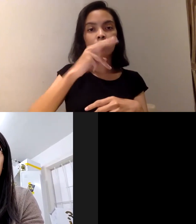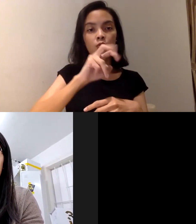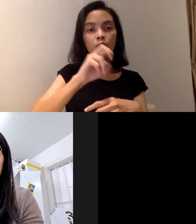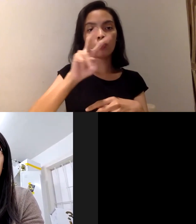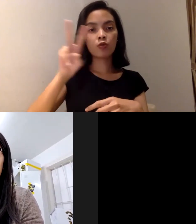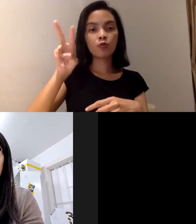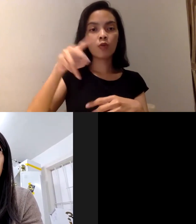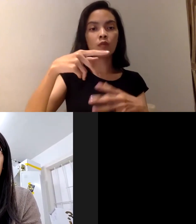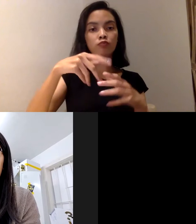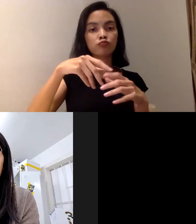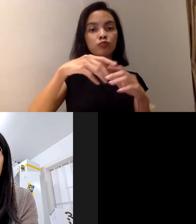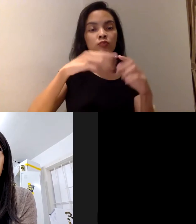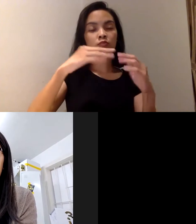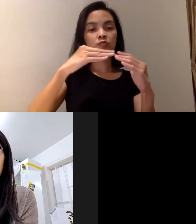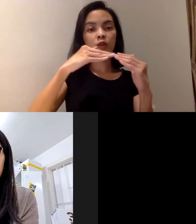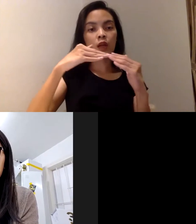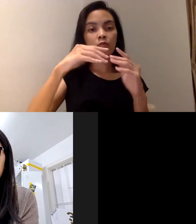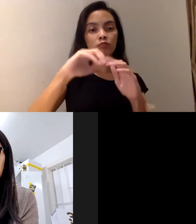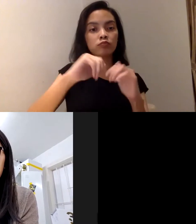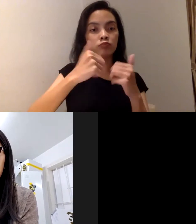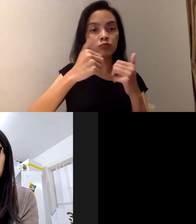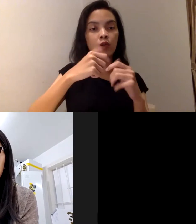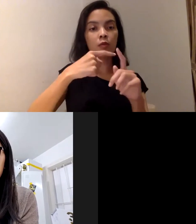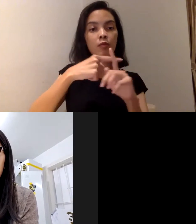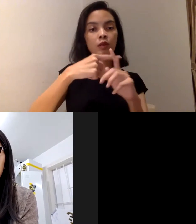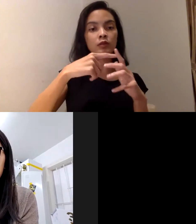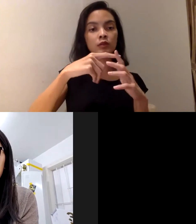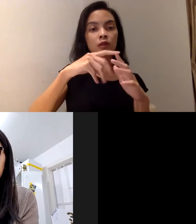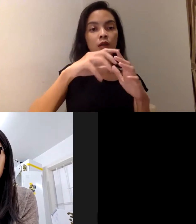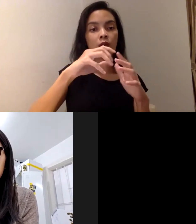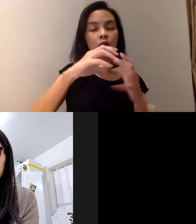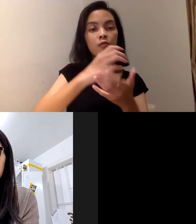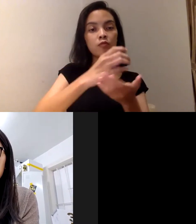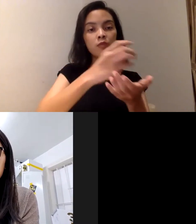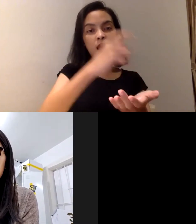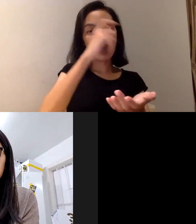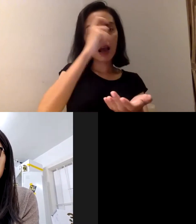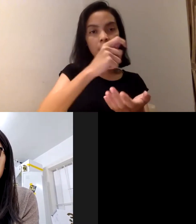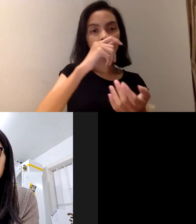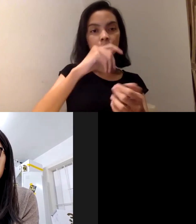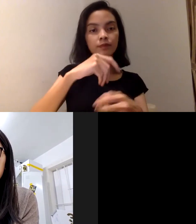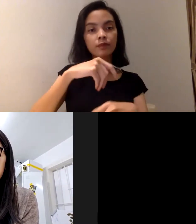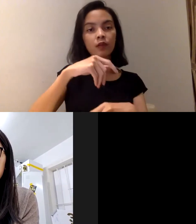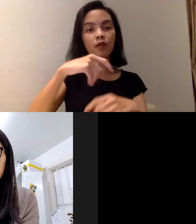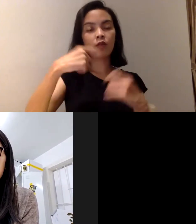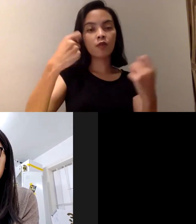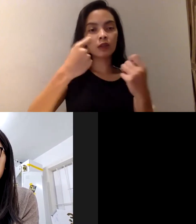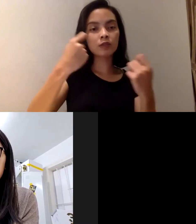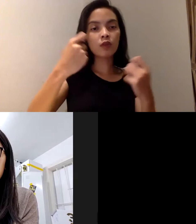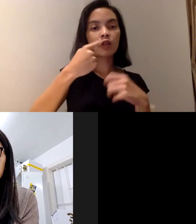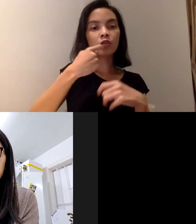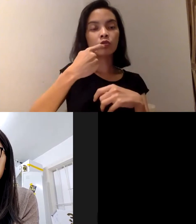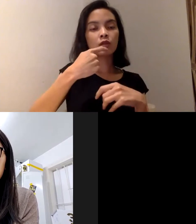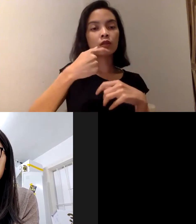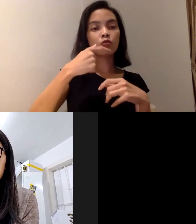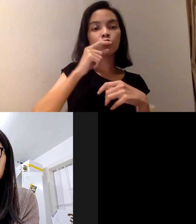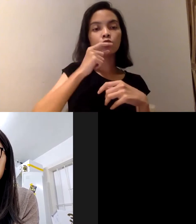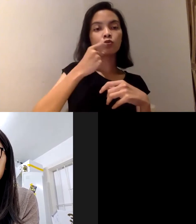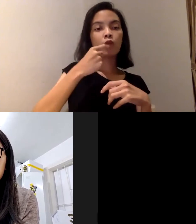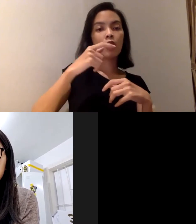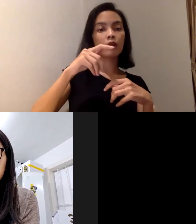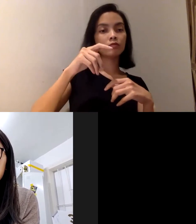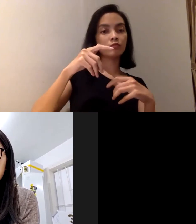Festival and won the jury prize at the 2021 Sundance Film Festival on Asia and Best Fiction Short